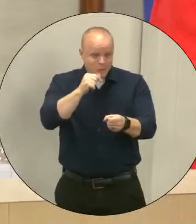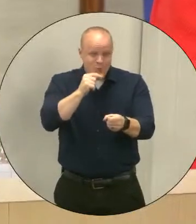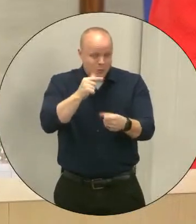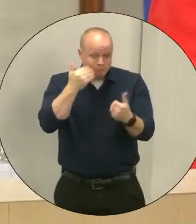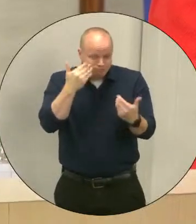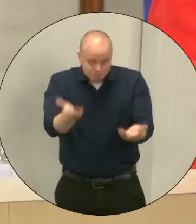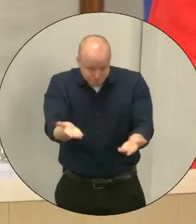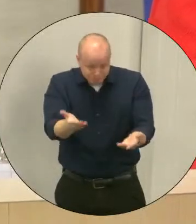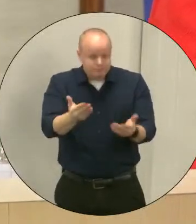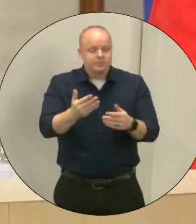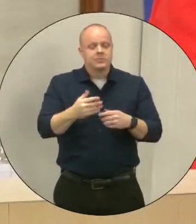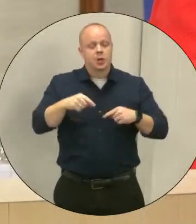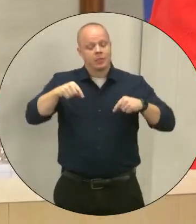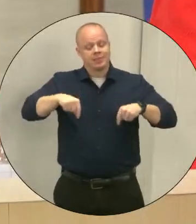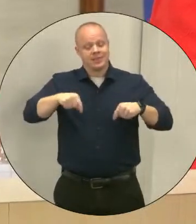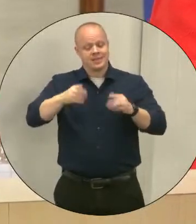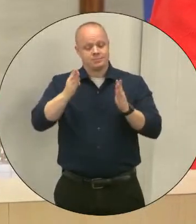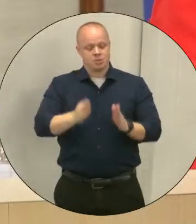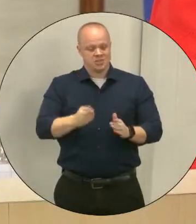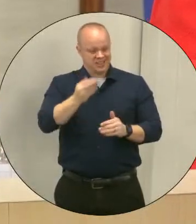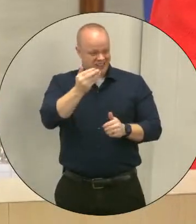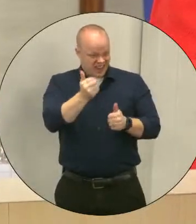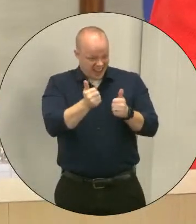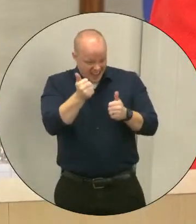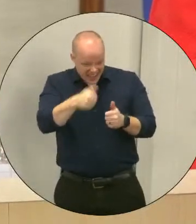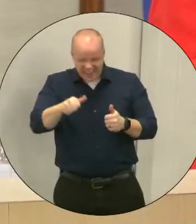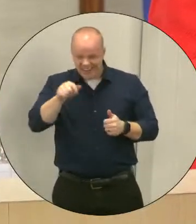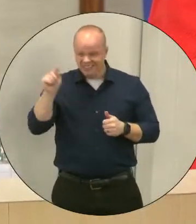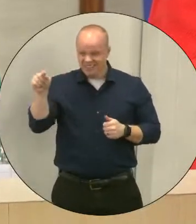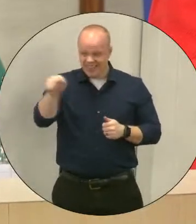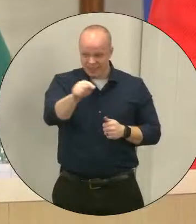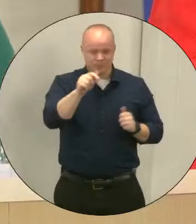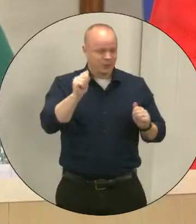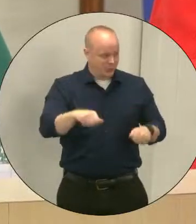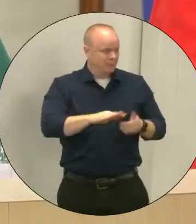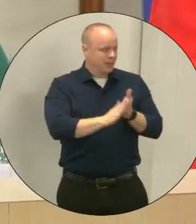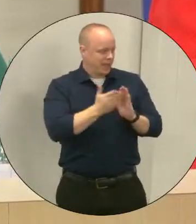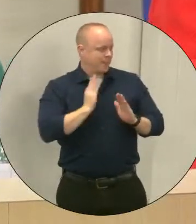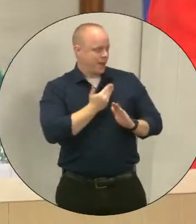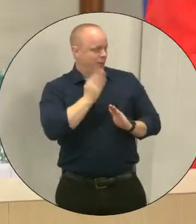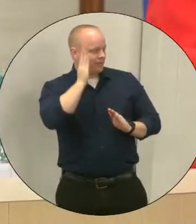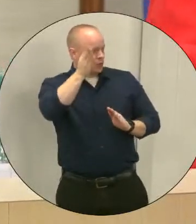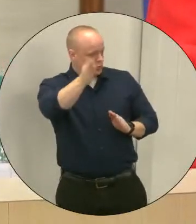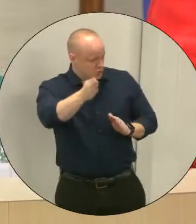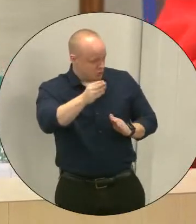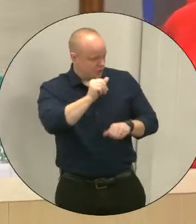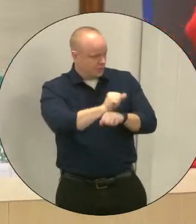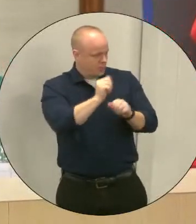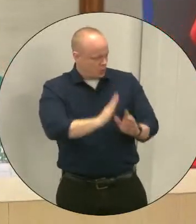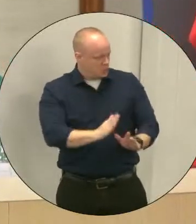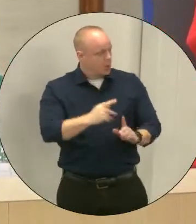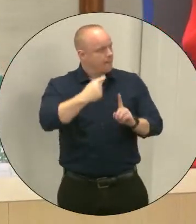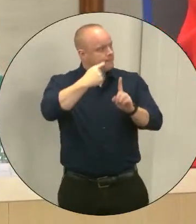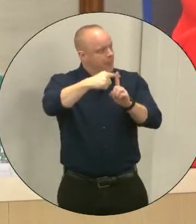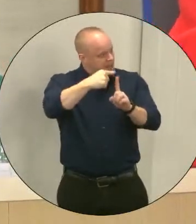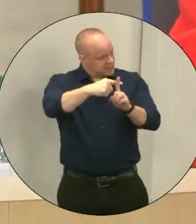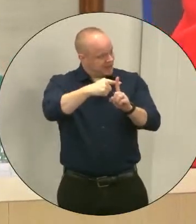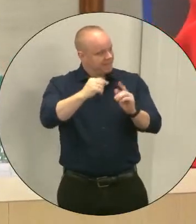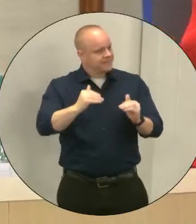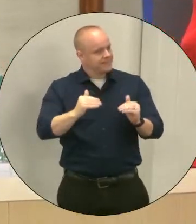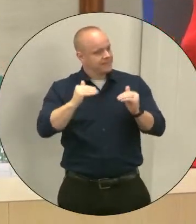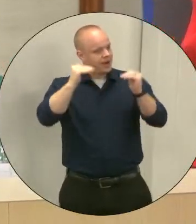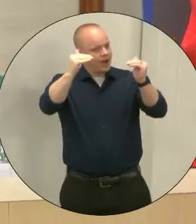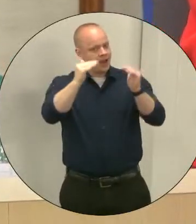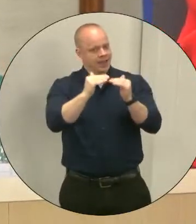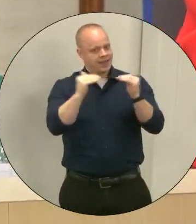and this person, any one of them could be our future employee. So let's stay positive, high level,